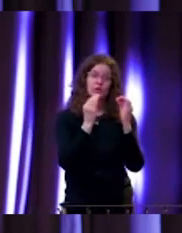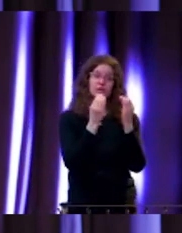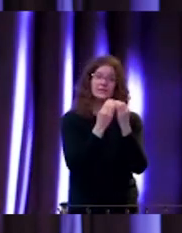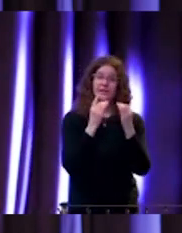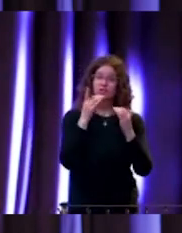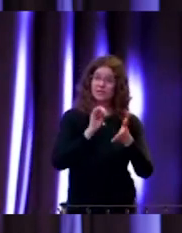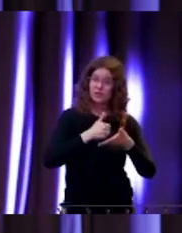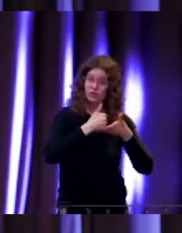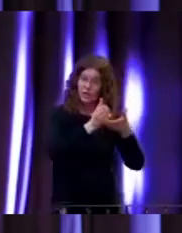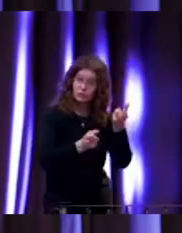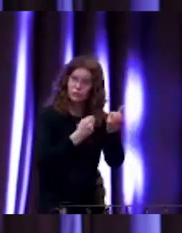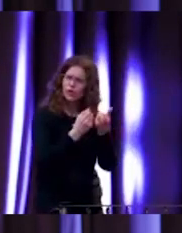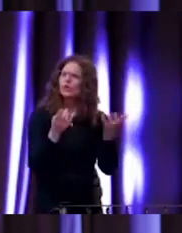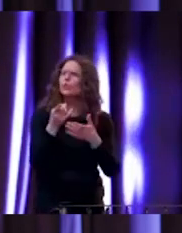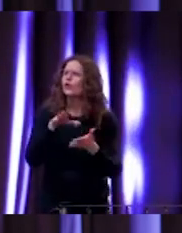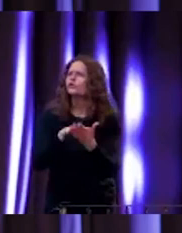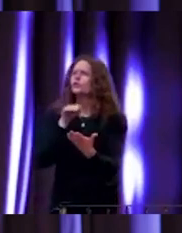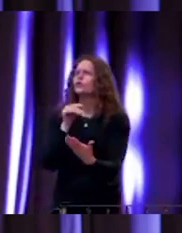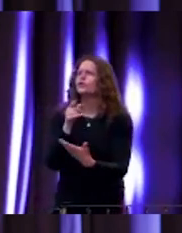Let's start with you, Suellen.